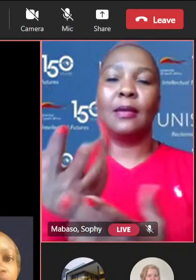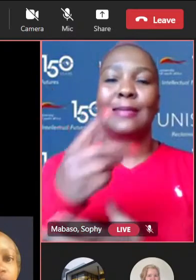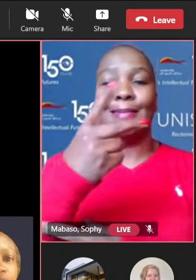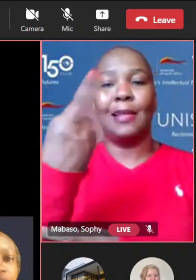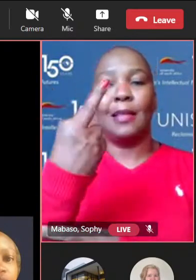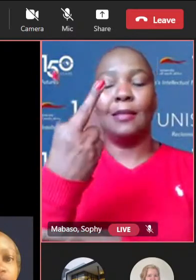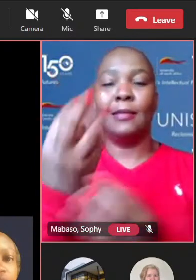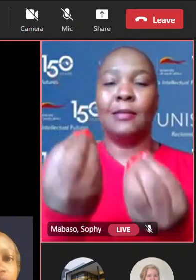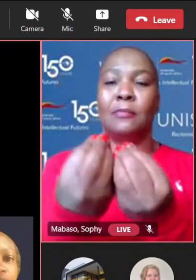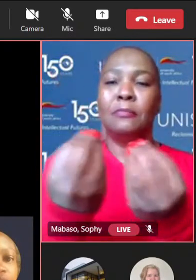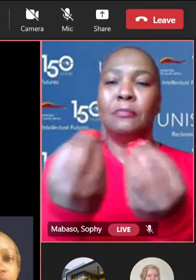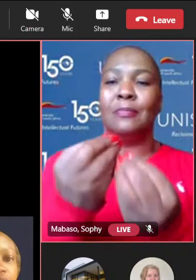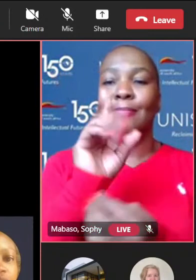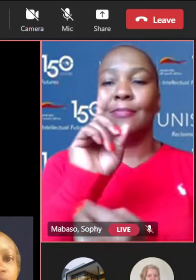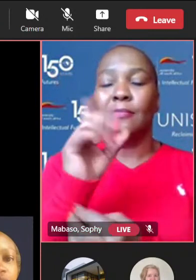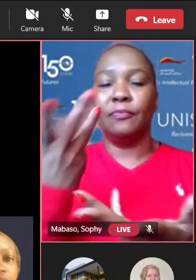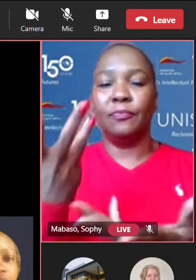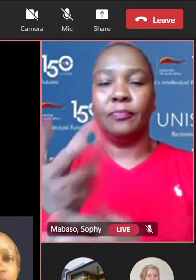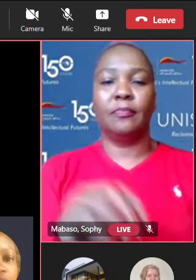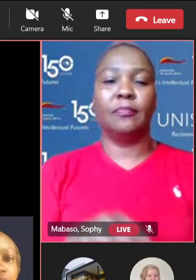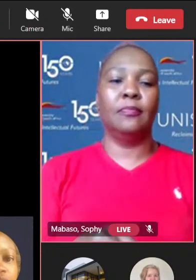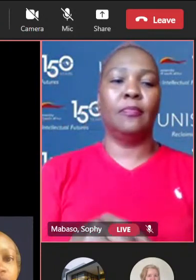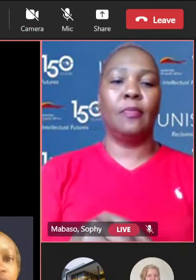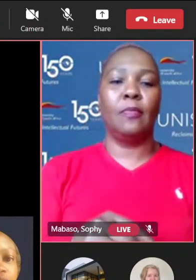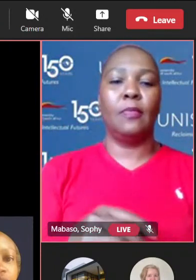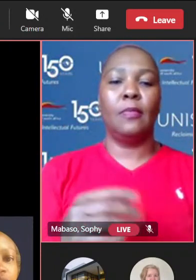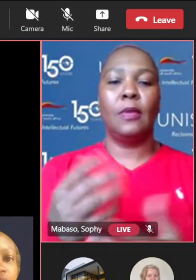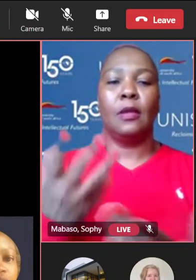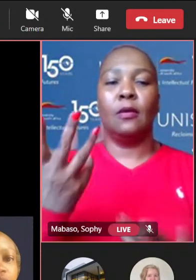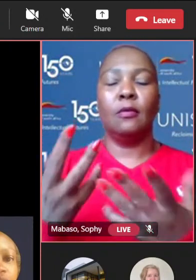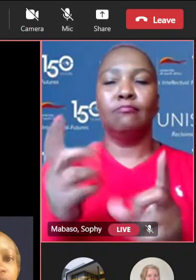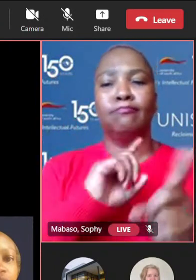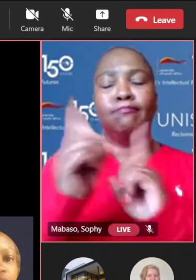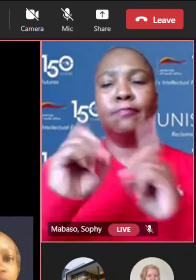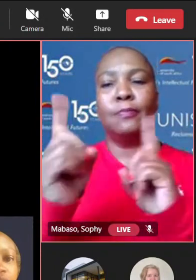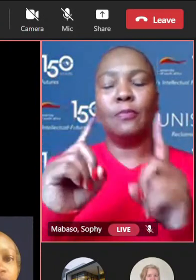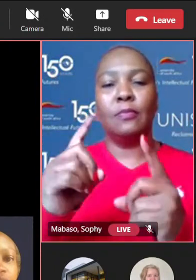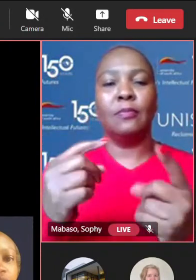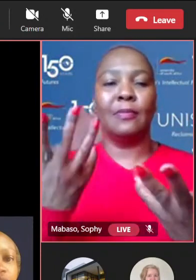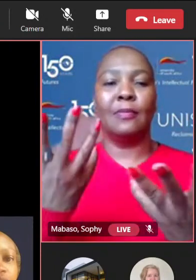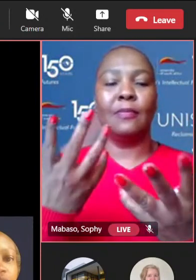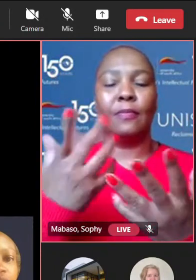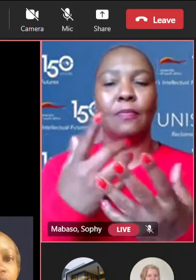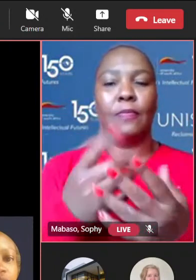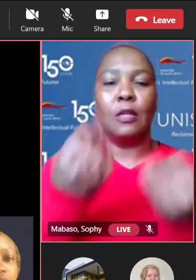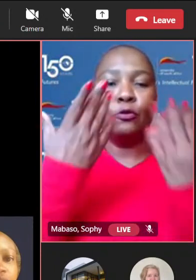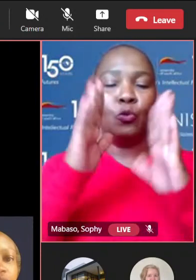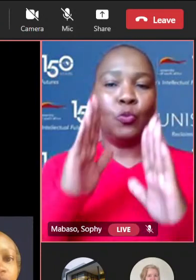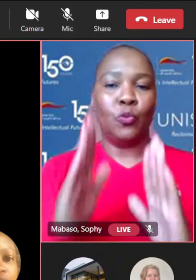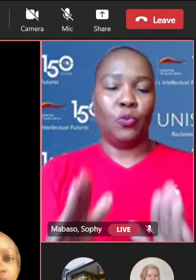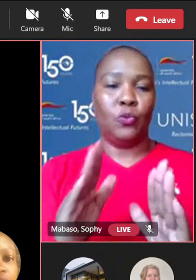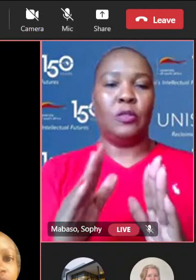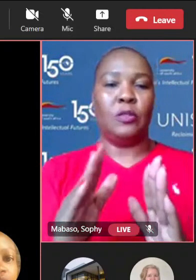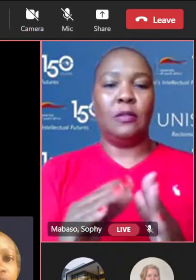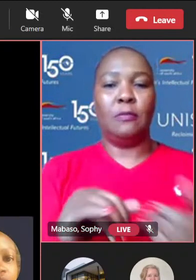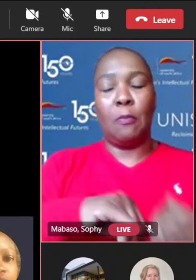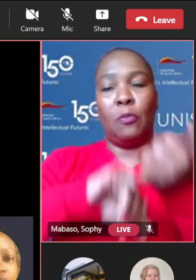mentioned earlier was that we are going to talk about the student module evaluations.